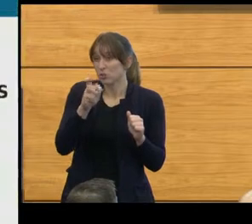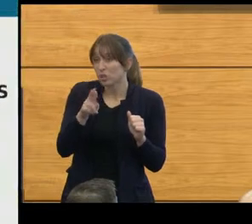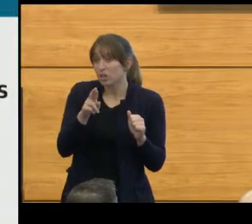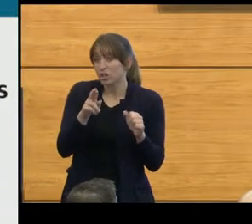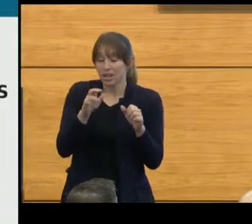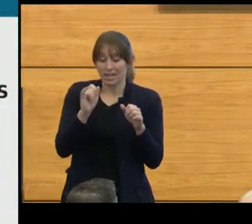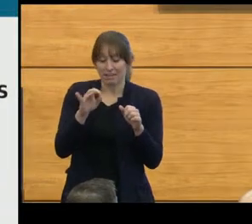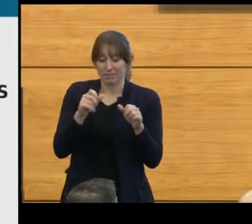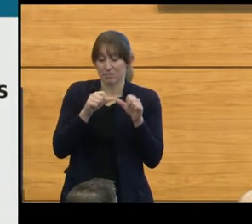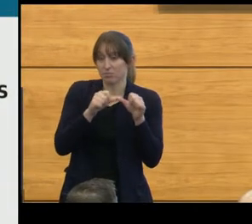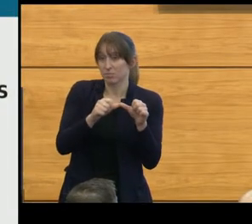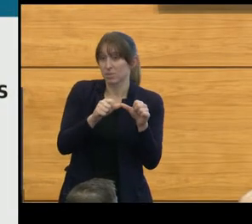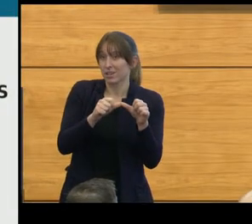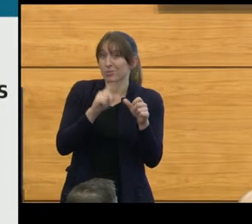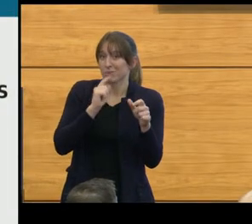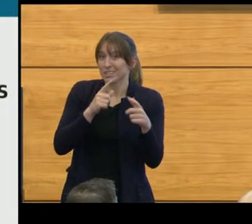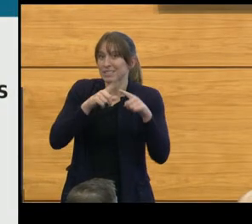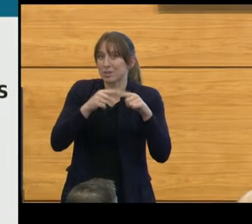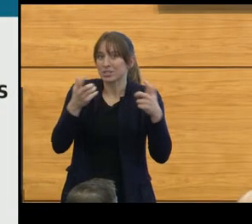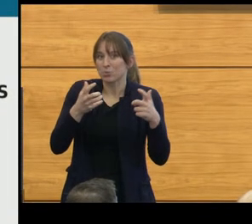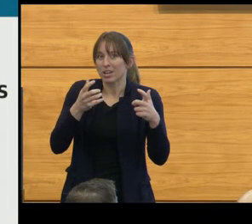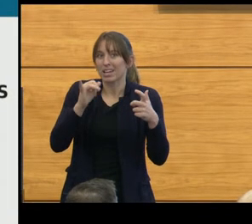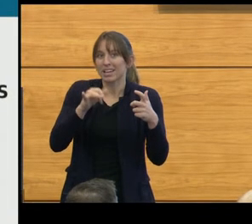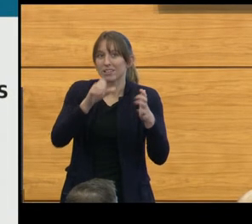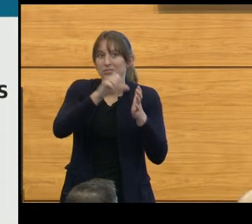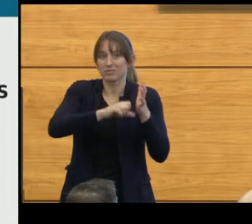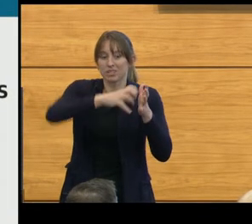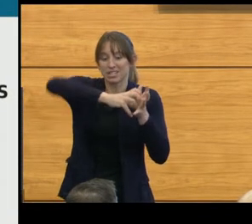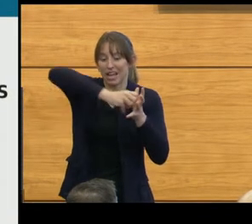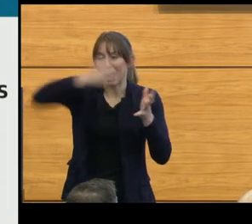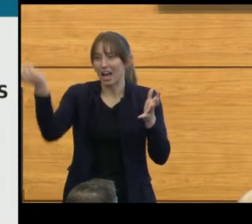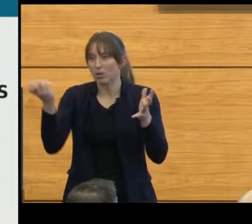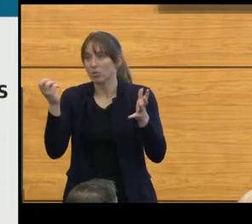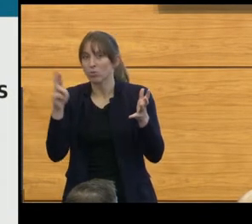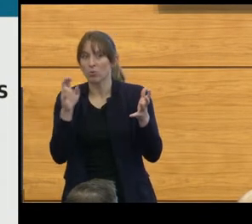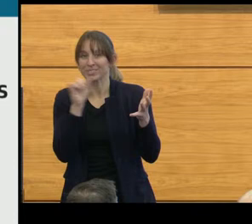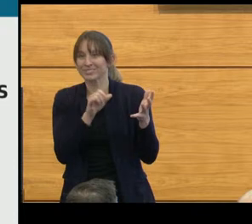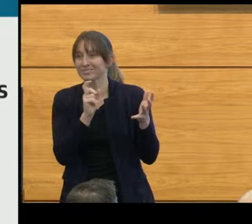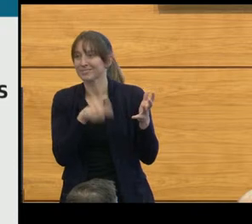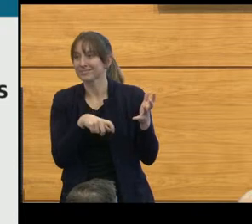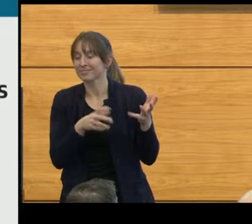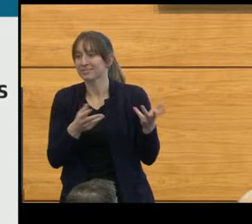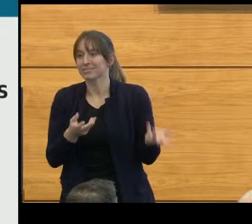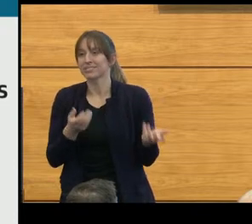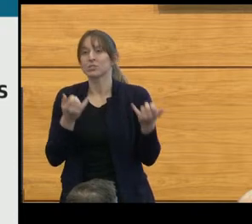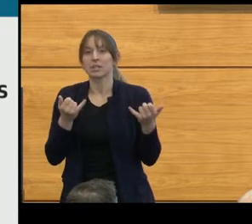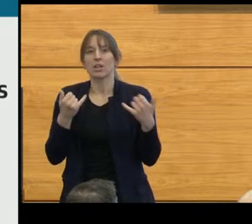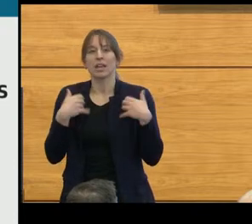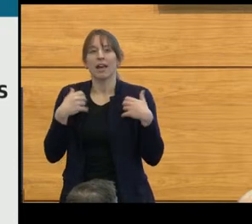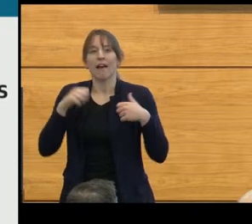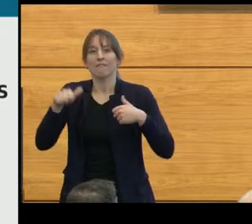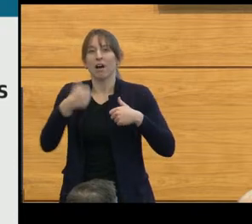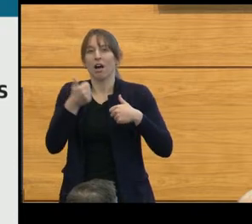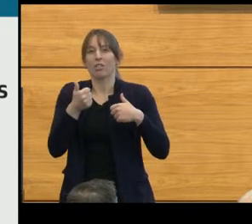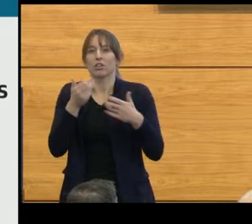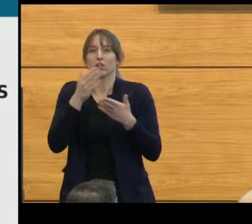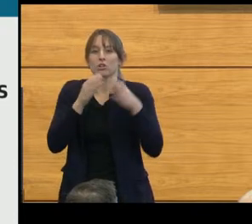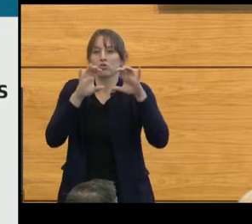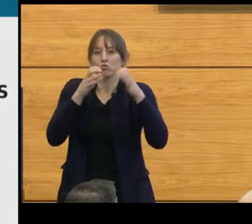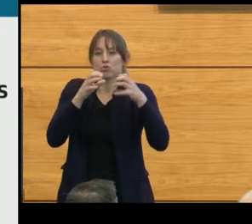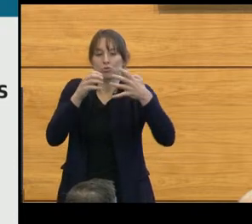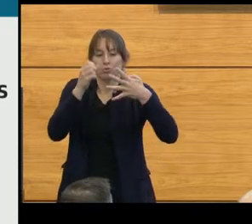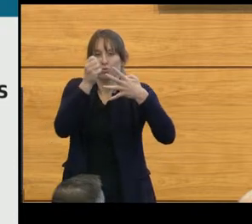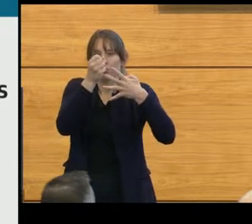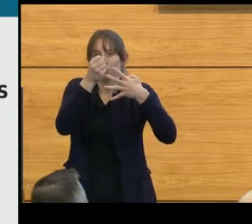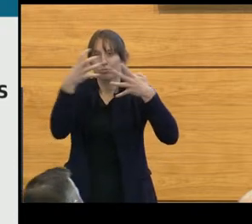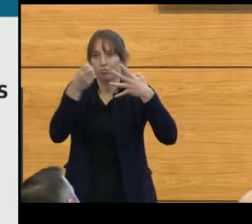on whether you could take it out or not. We were now seeing that there were subgroups in which variations of chemotherapy on